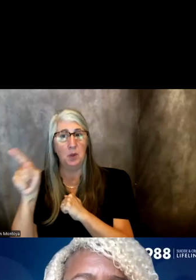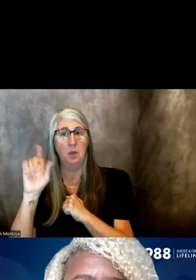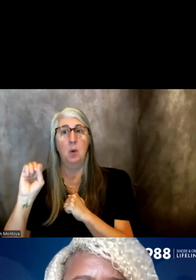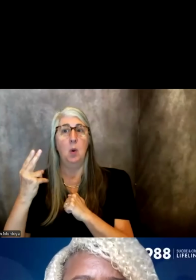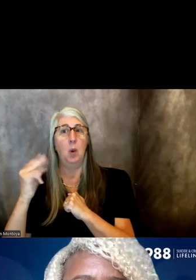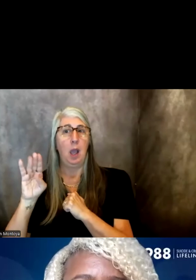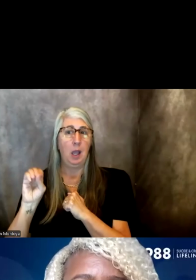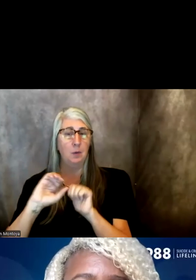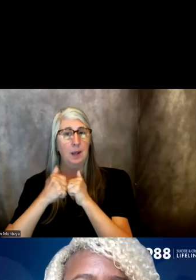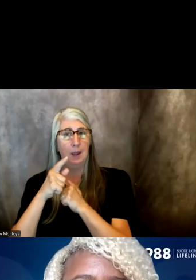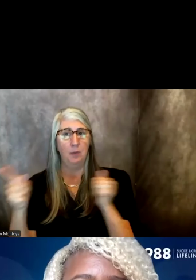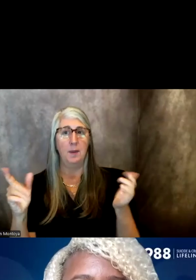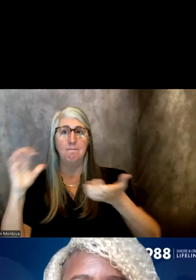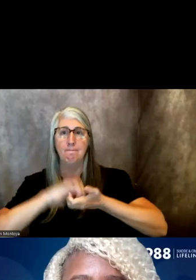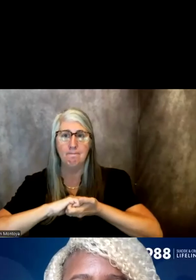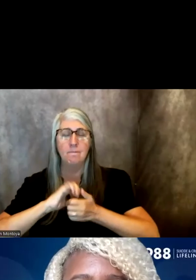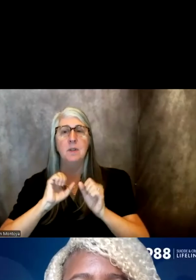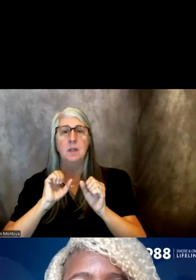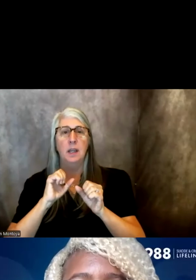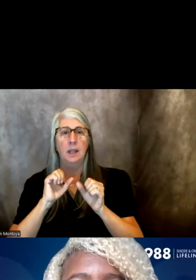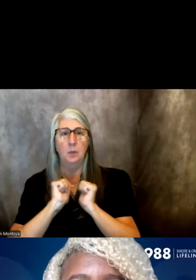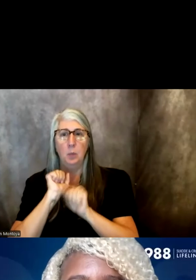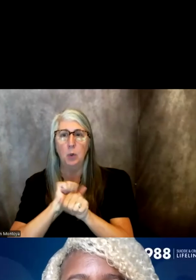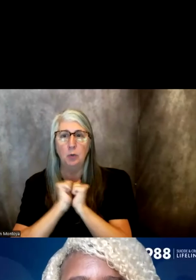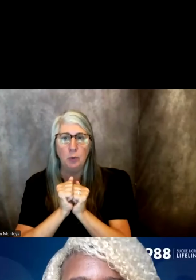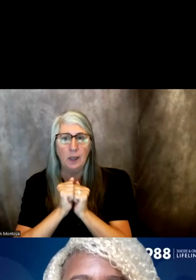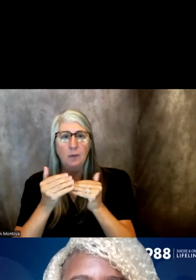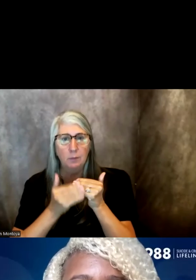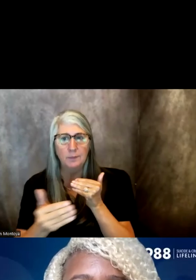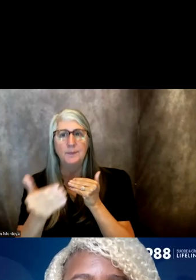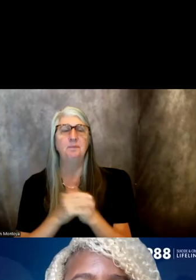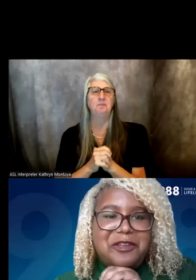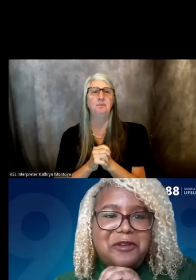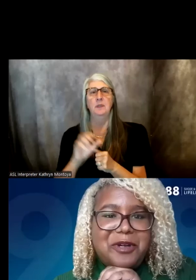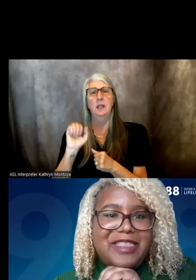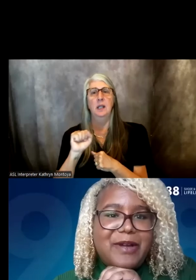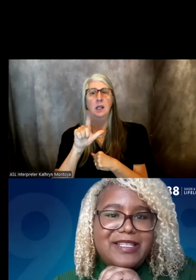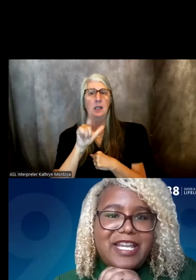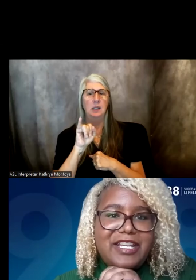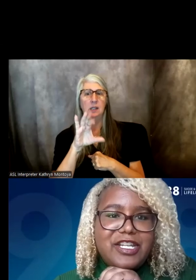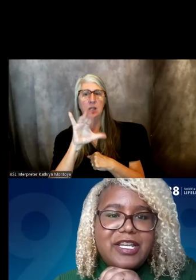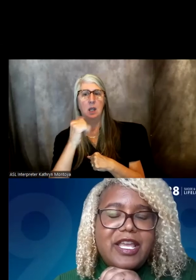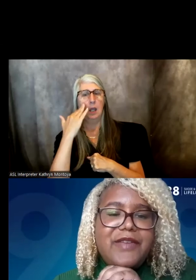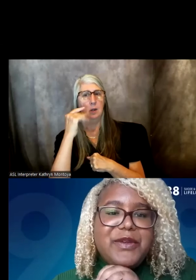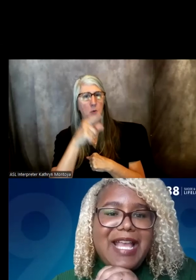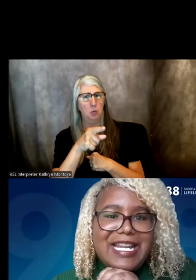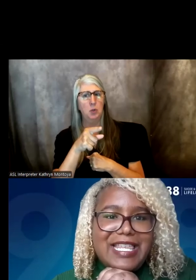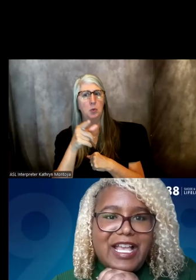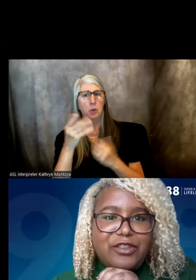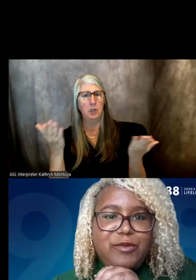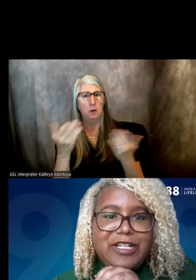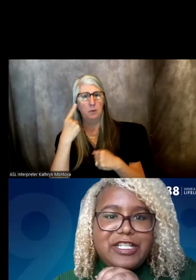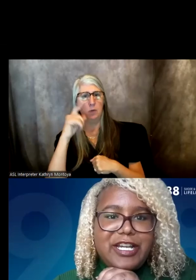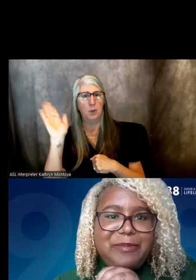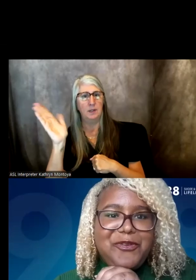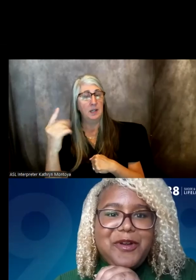it's just so important that we do bring all these stakeholders together. Alicia, I know you were in the presentation. If there was anything